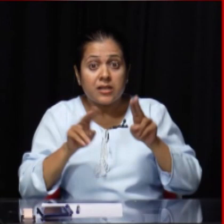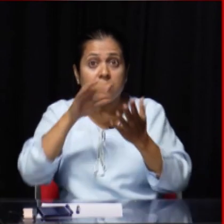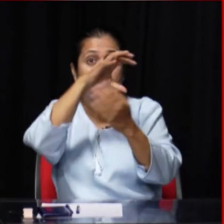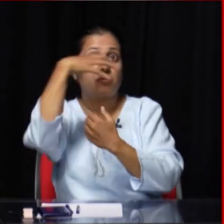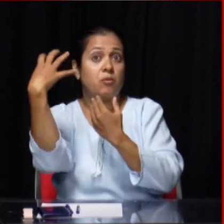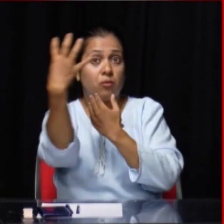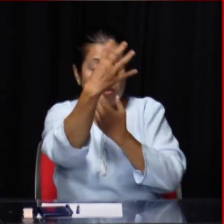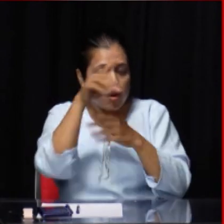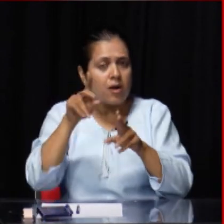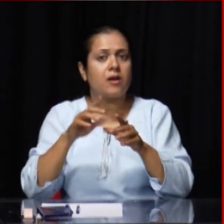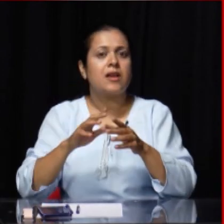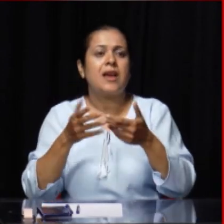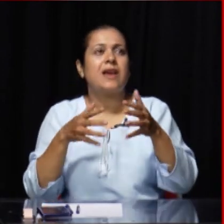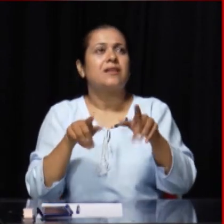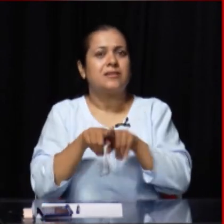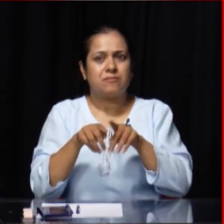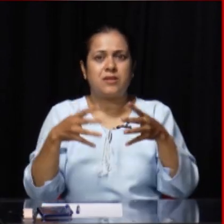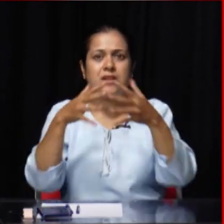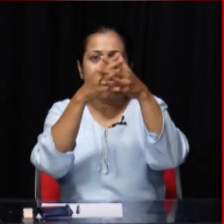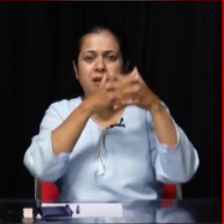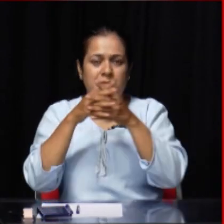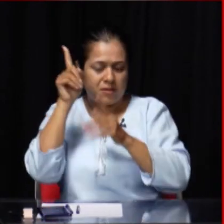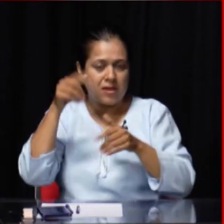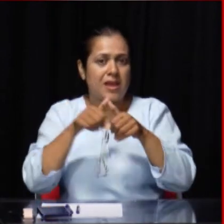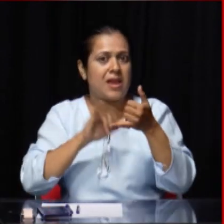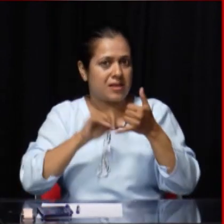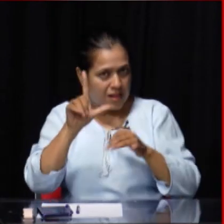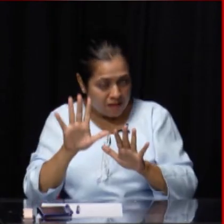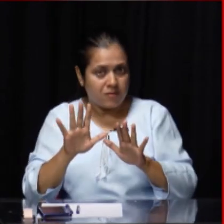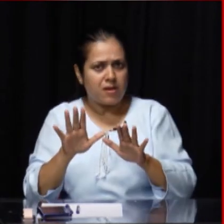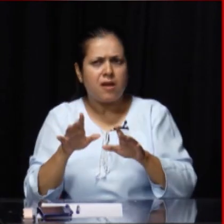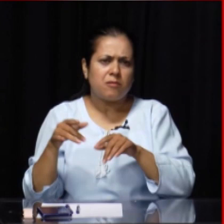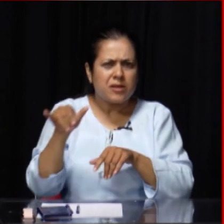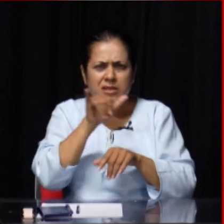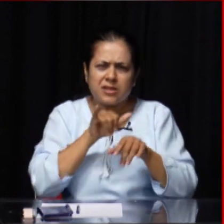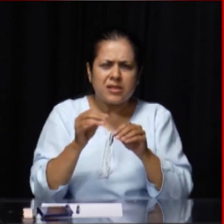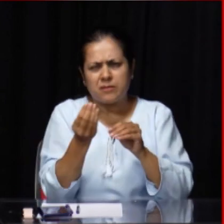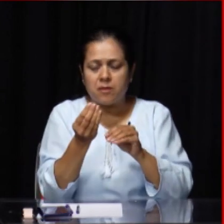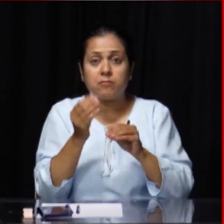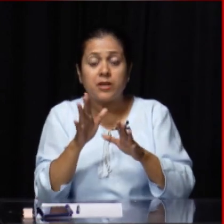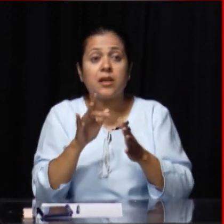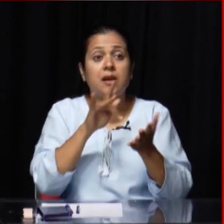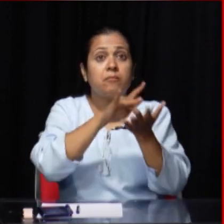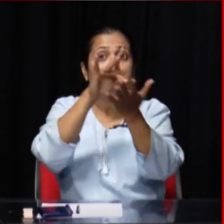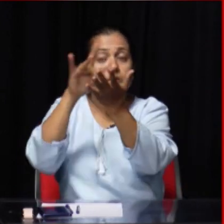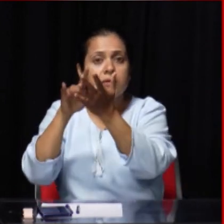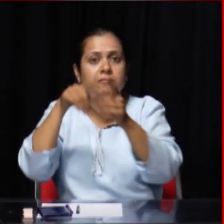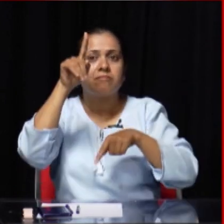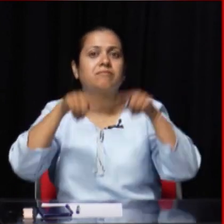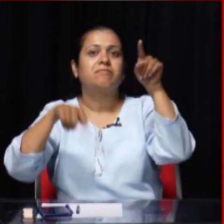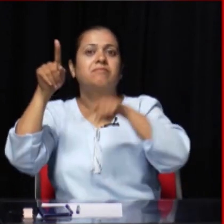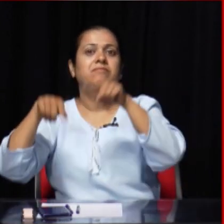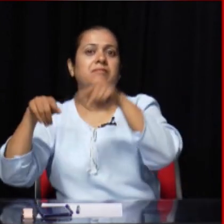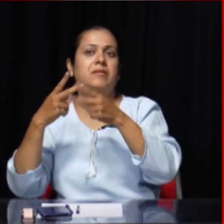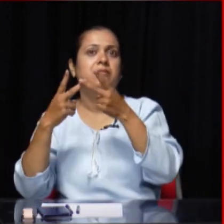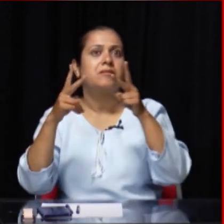American sign language, correct? More or less same, but so many things according to the place diversity.